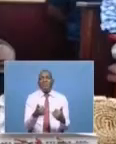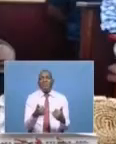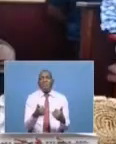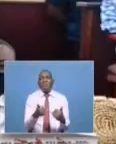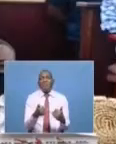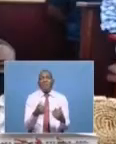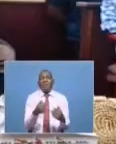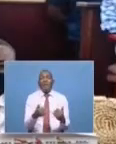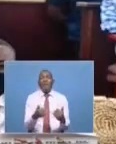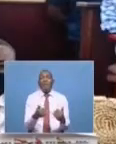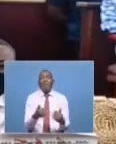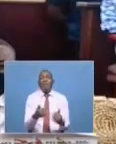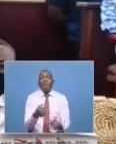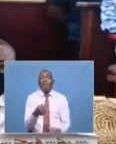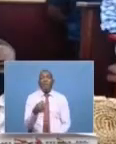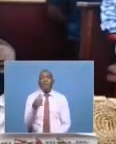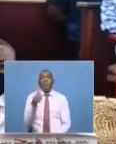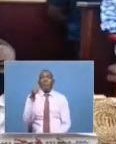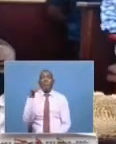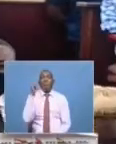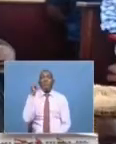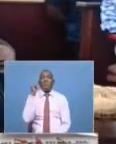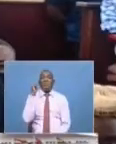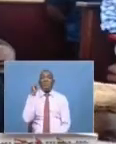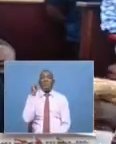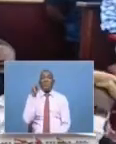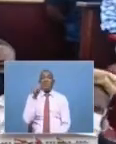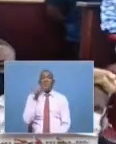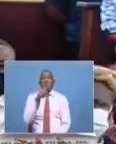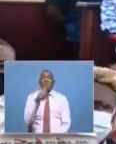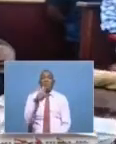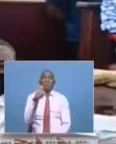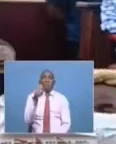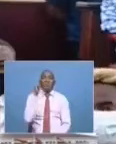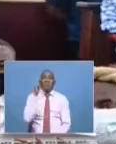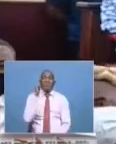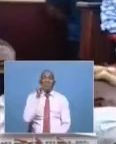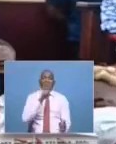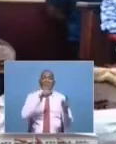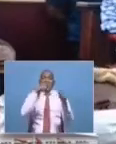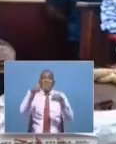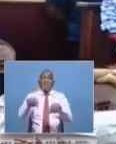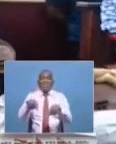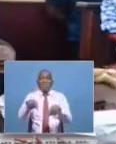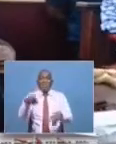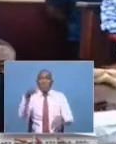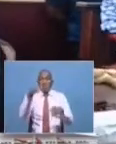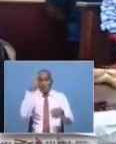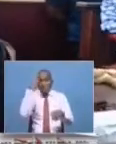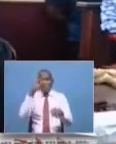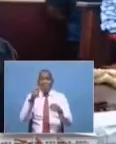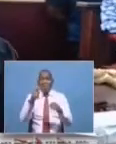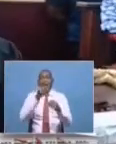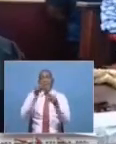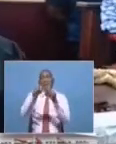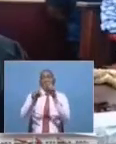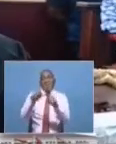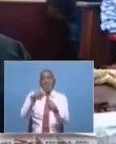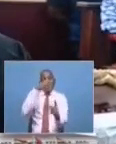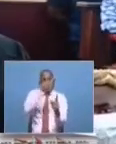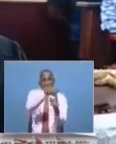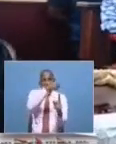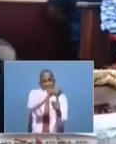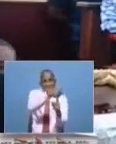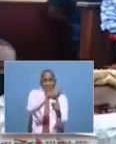refusing to subject herself to cross-examination, as she had deposed